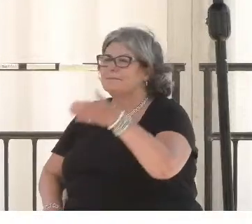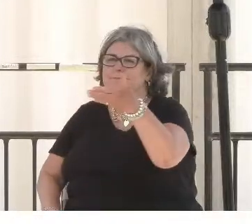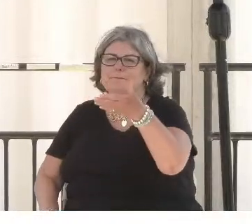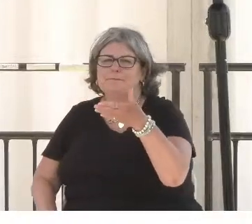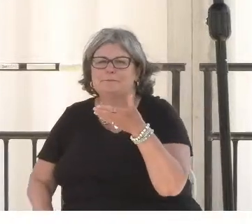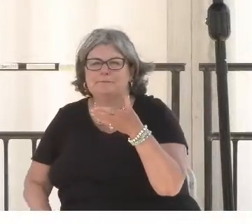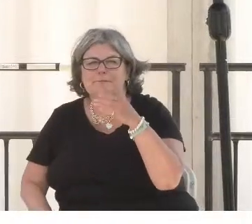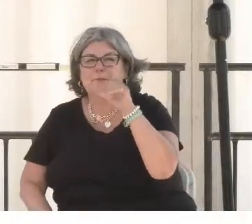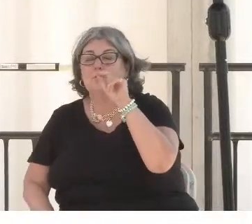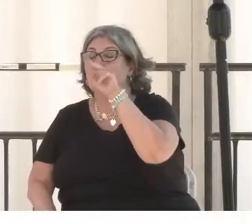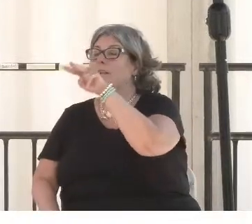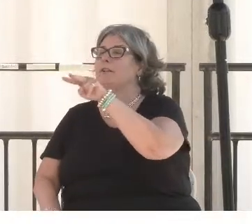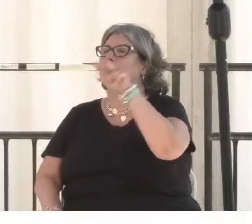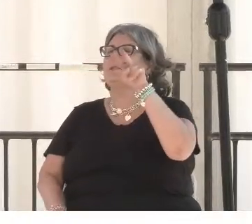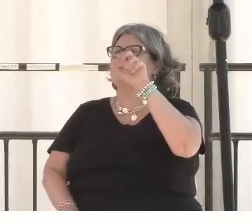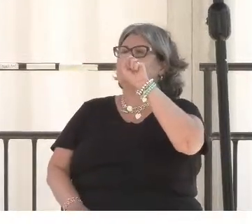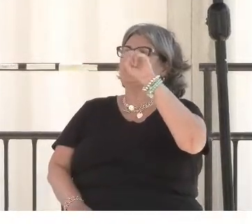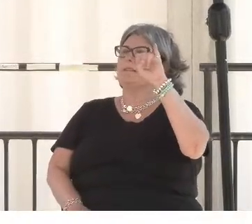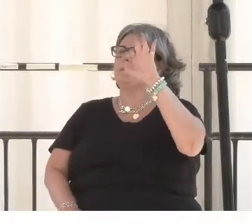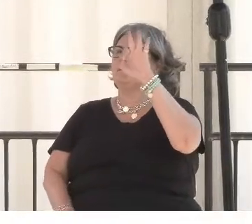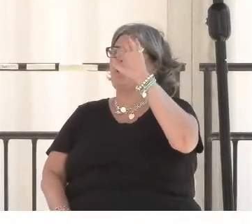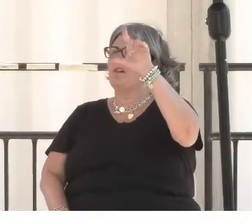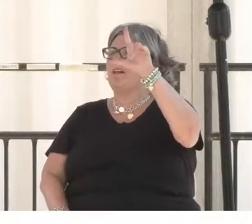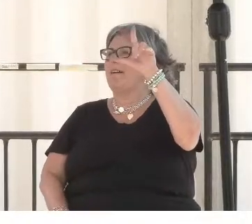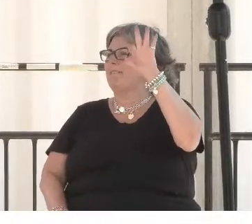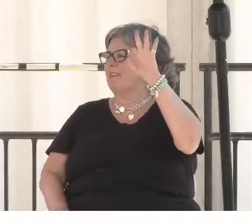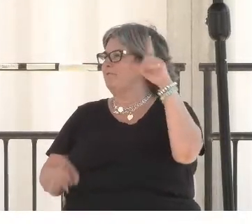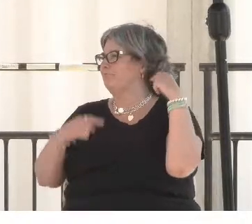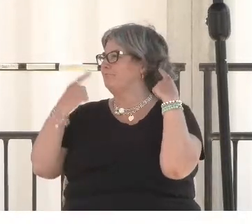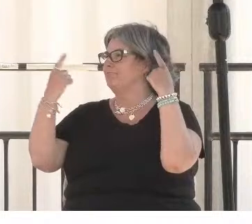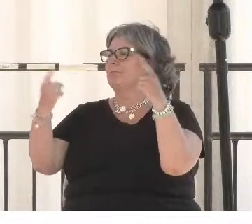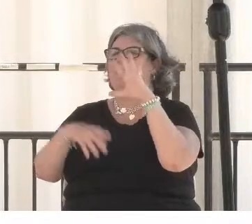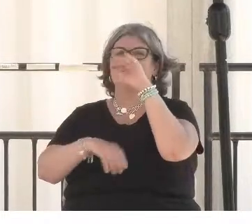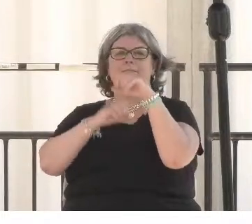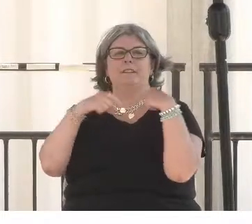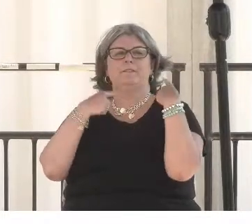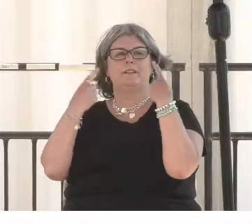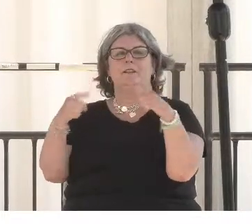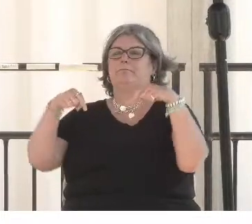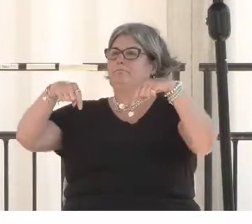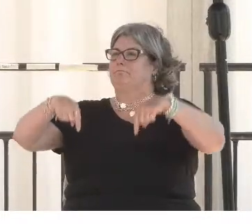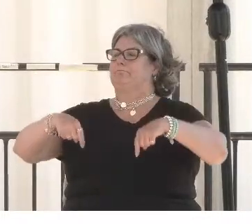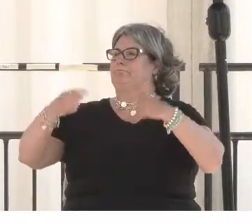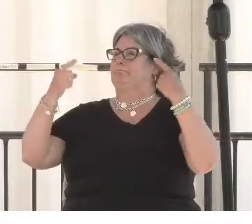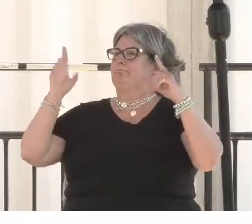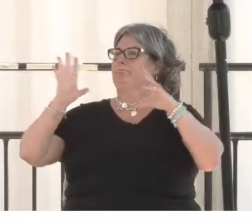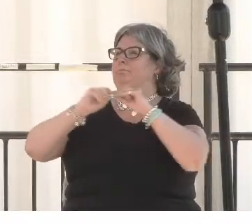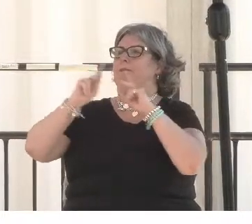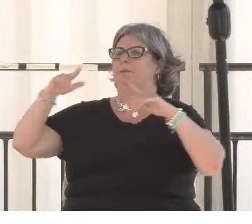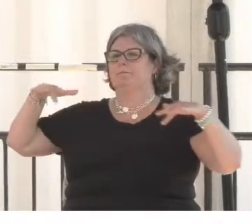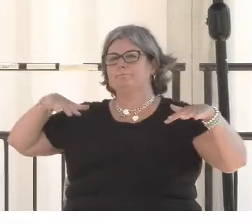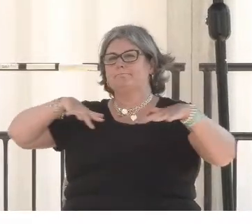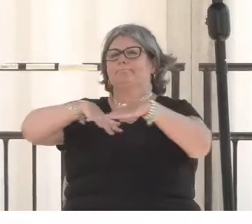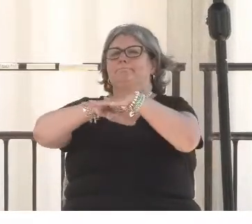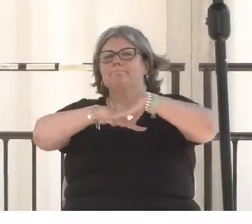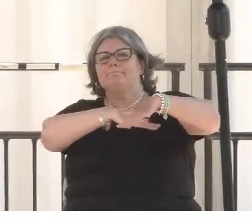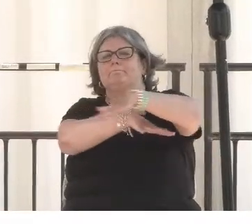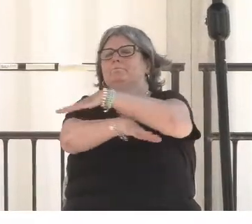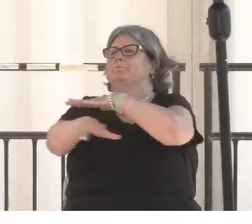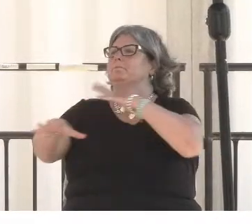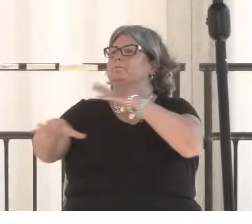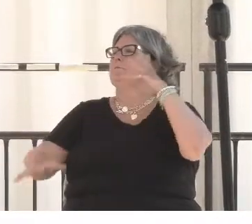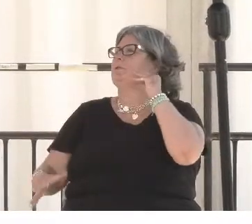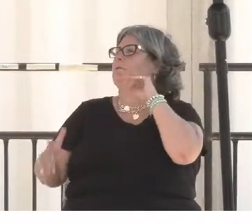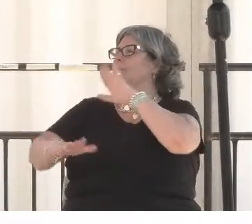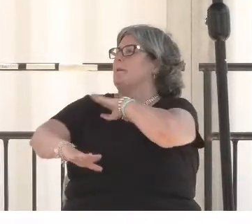Welcome to the 2022 Smithsonian Folklife Festival. For over 50 years, the festival has convened people on the National Mall to